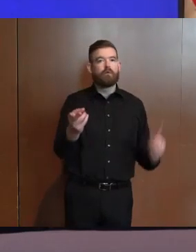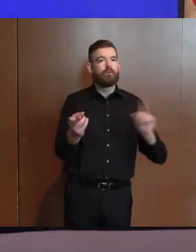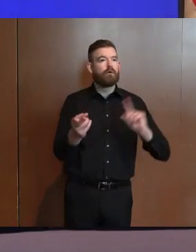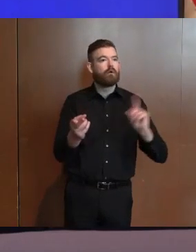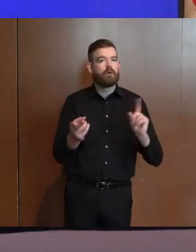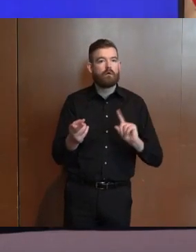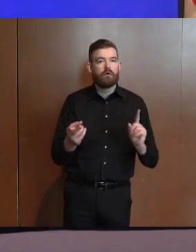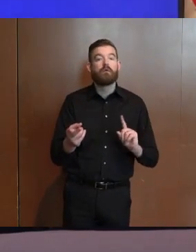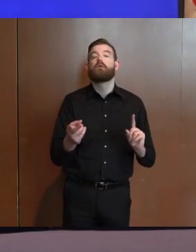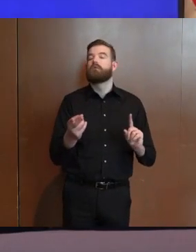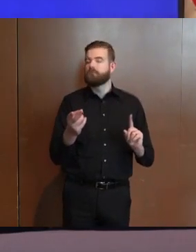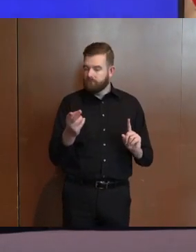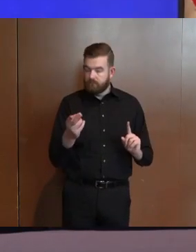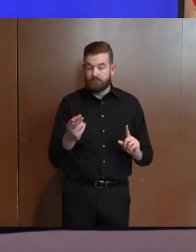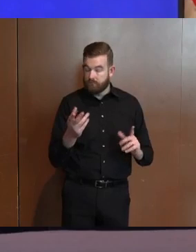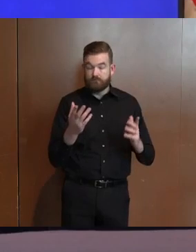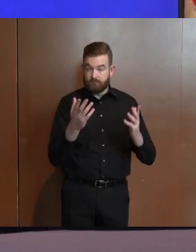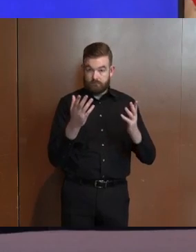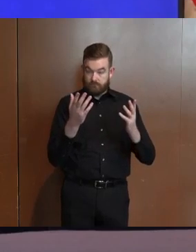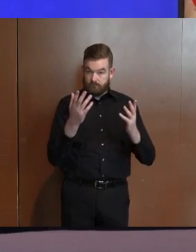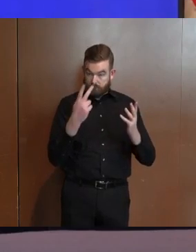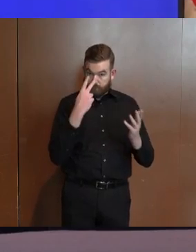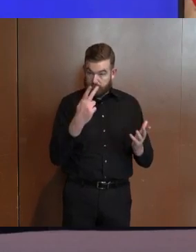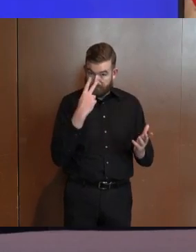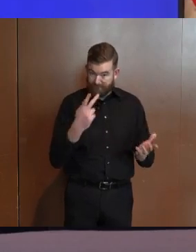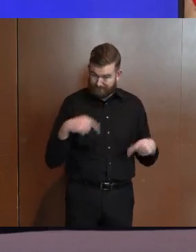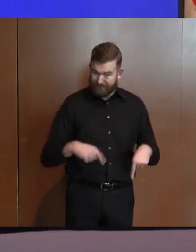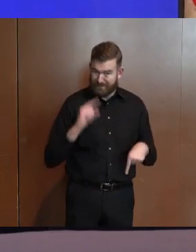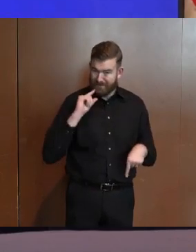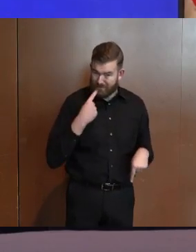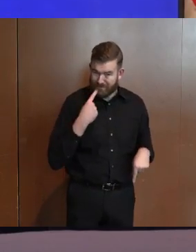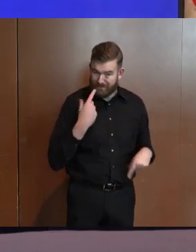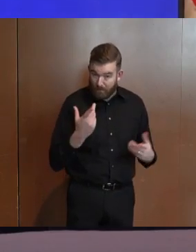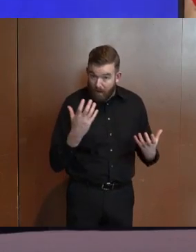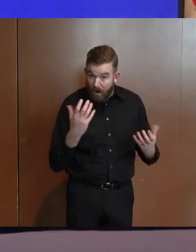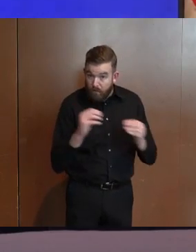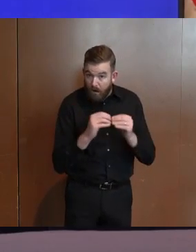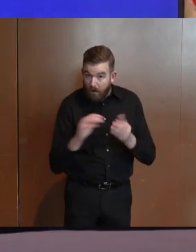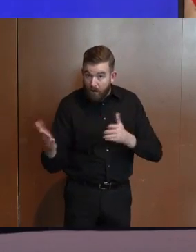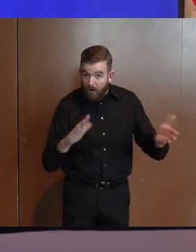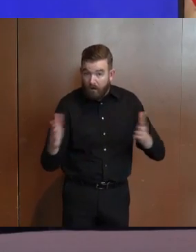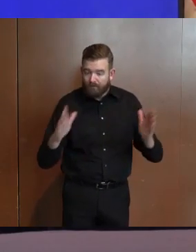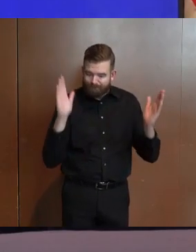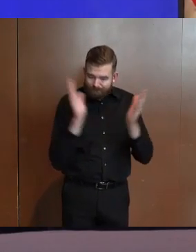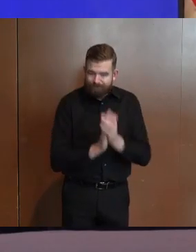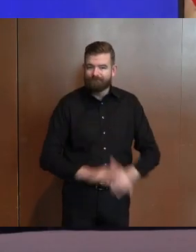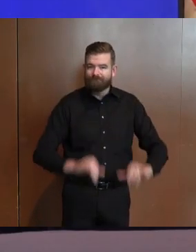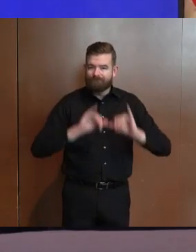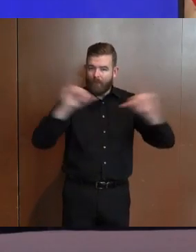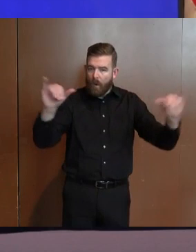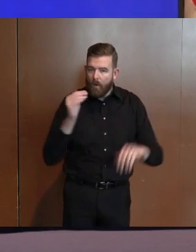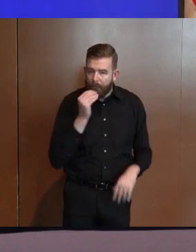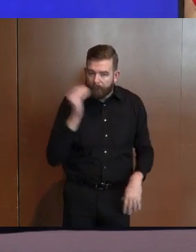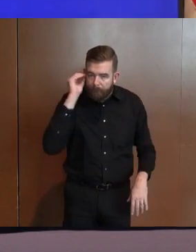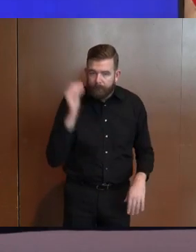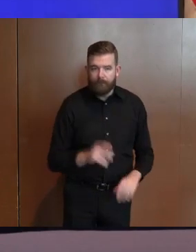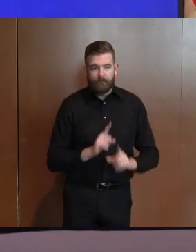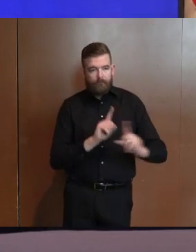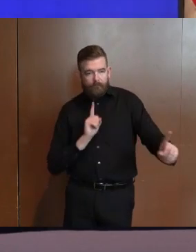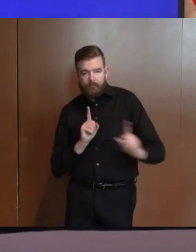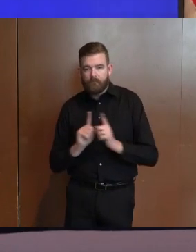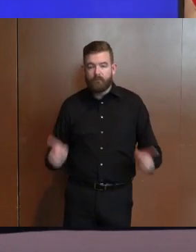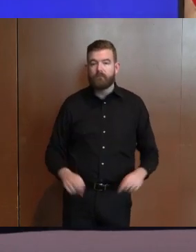home. Social distance, wash your hands with soap and water, help us break the